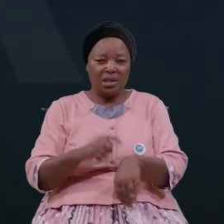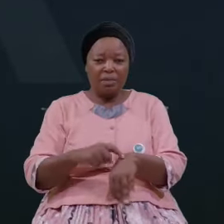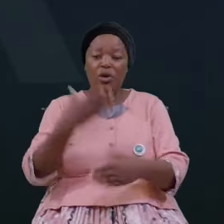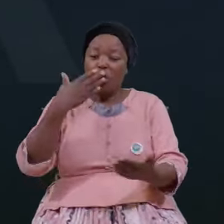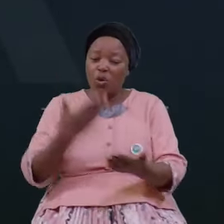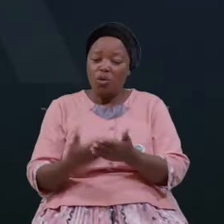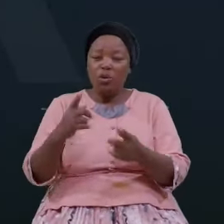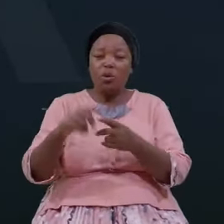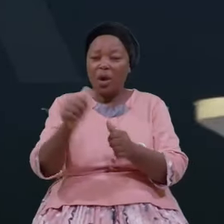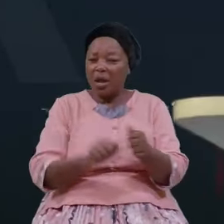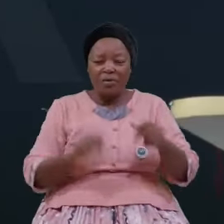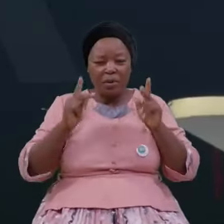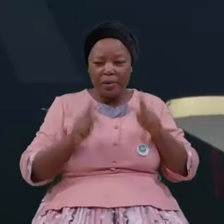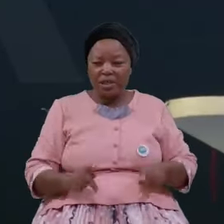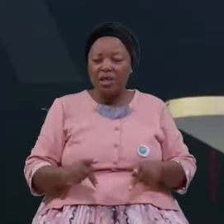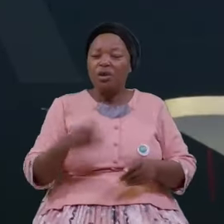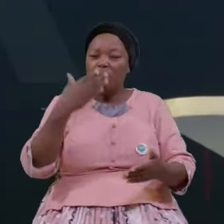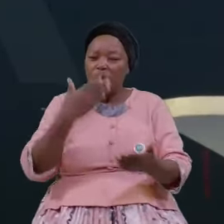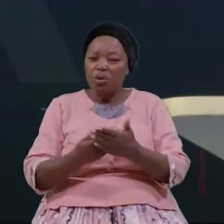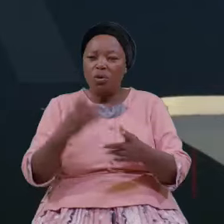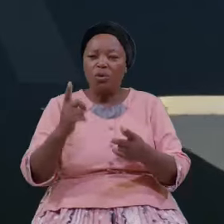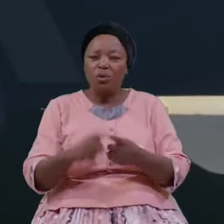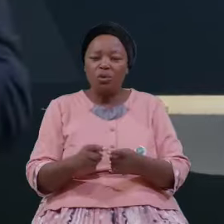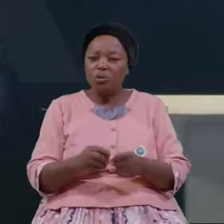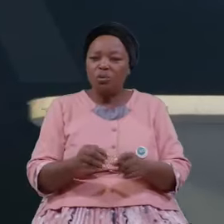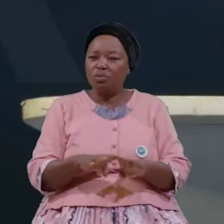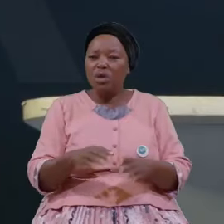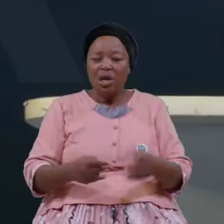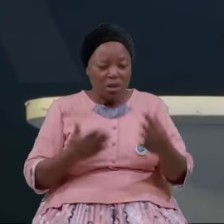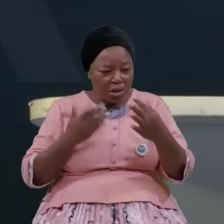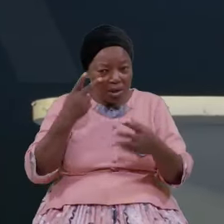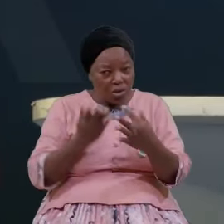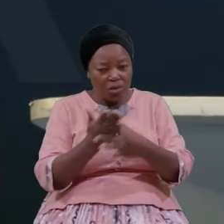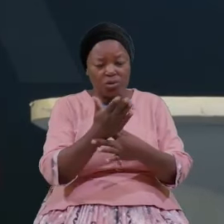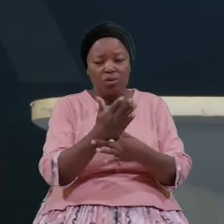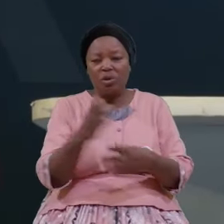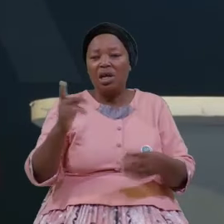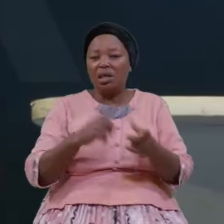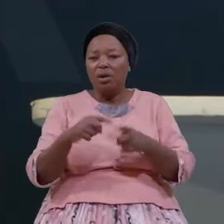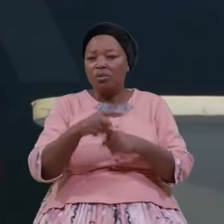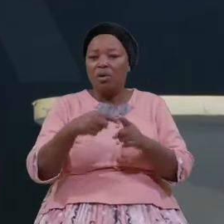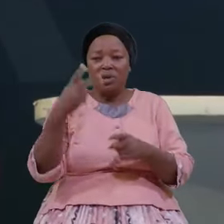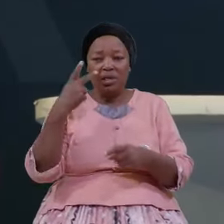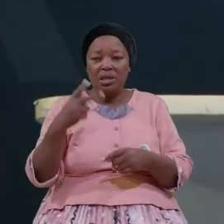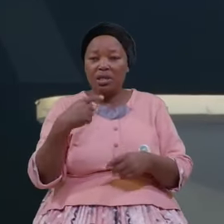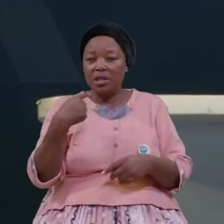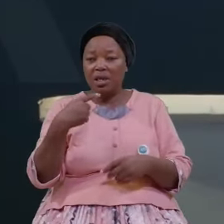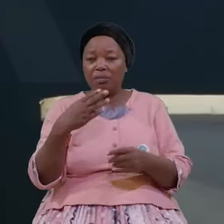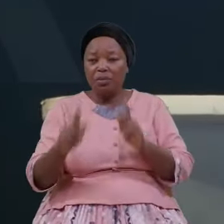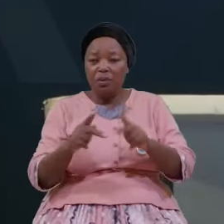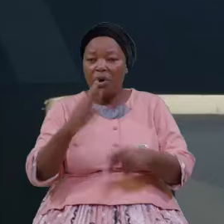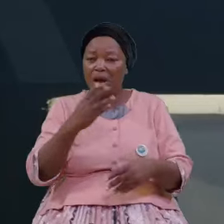person. Good transparently. You know, when we see people are good, that means